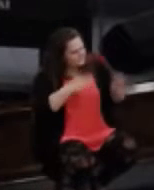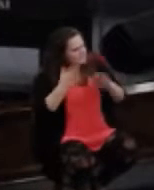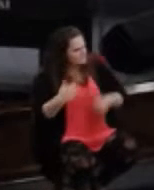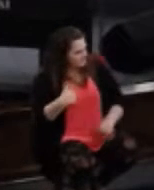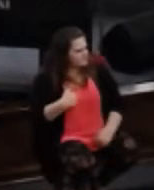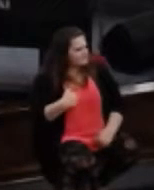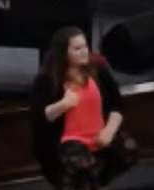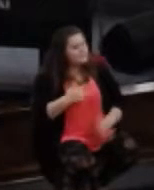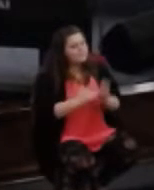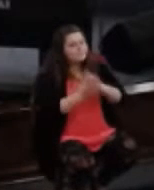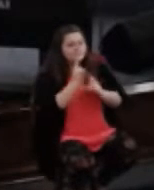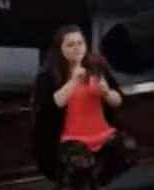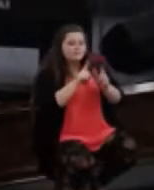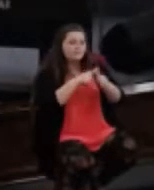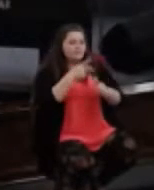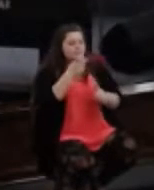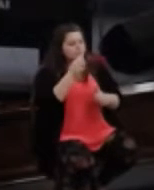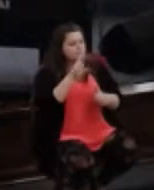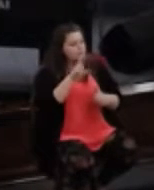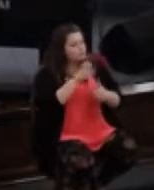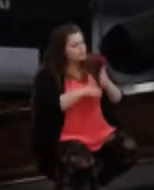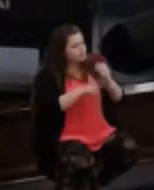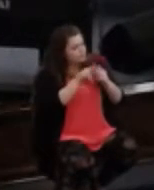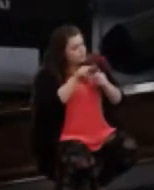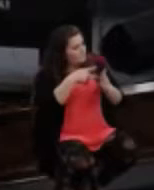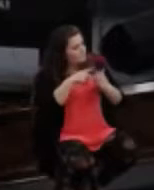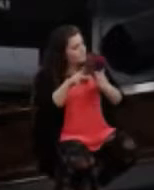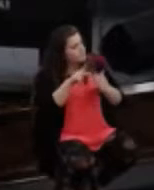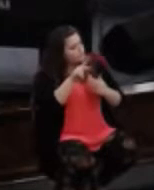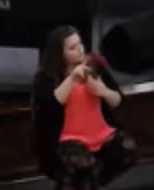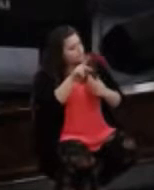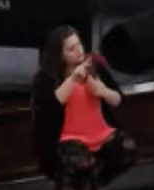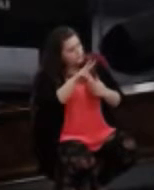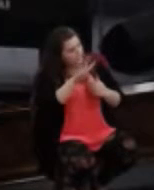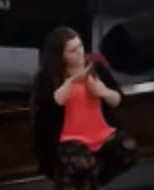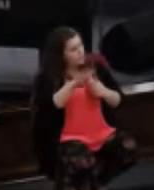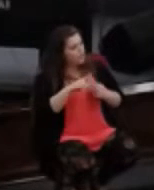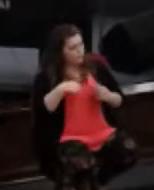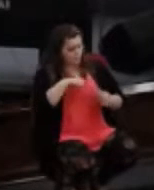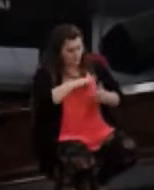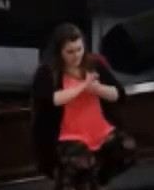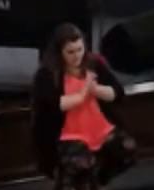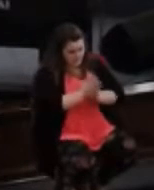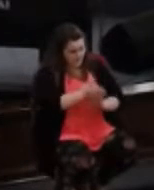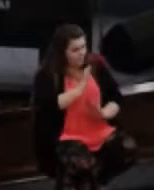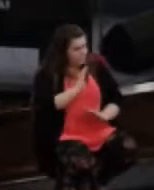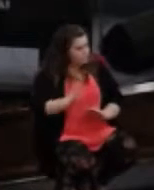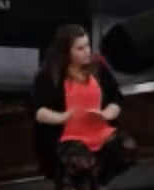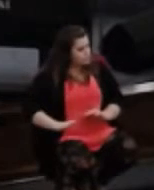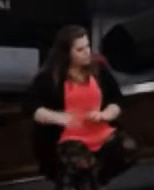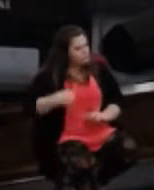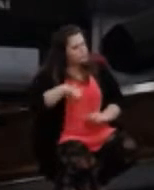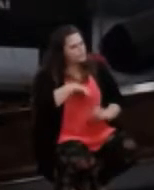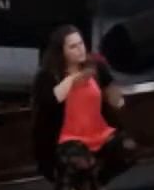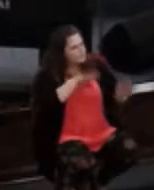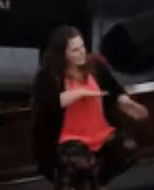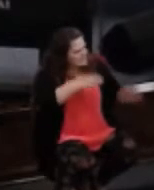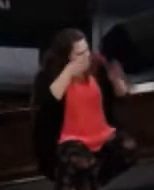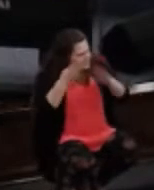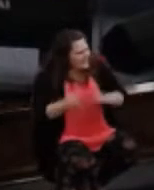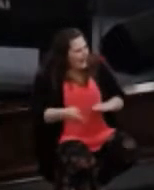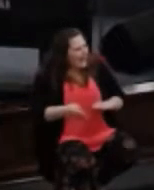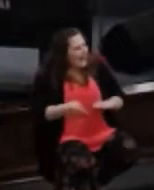says in 1 Peter chapter 2, verse 24, that when we become Christians, we die to our